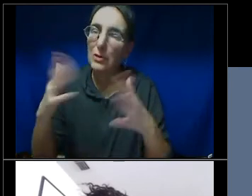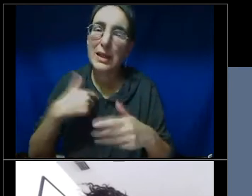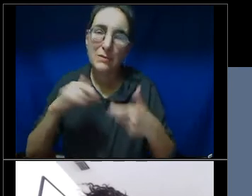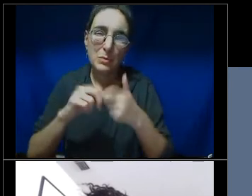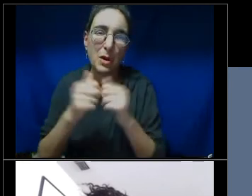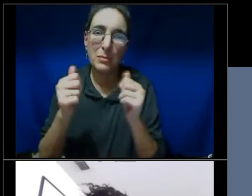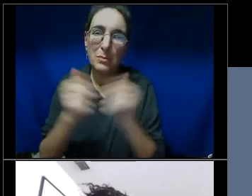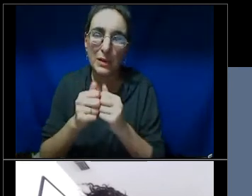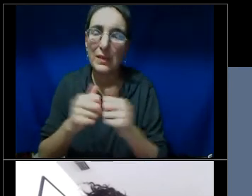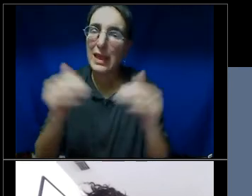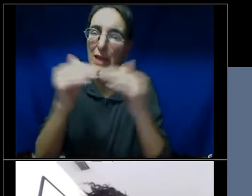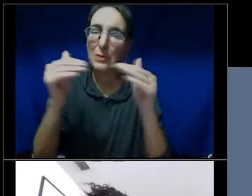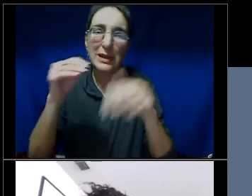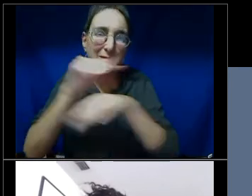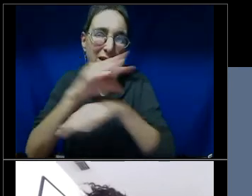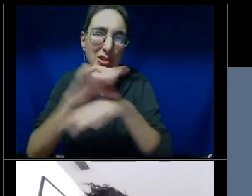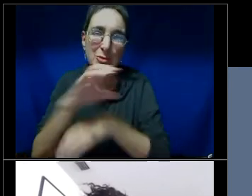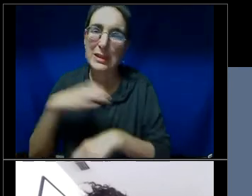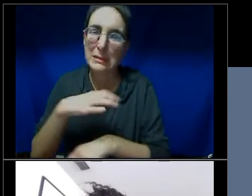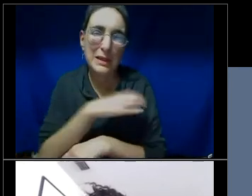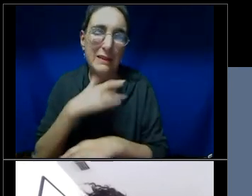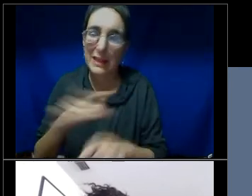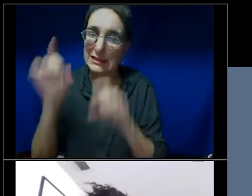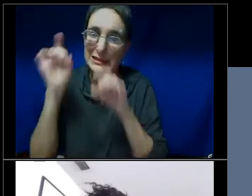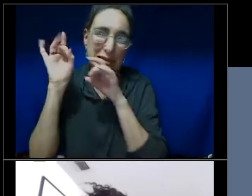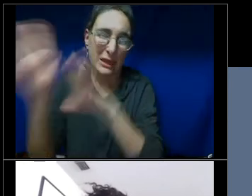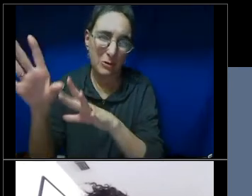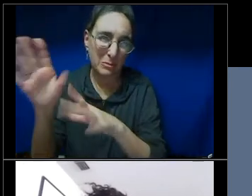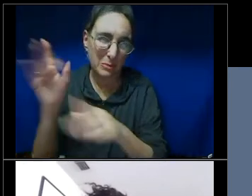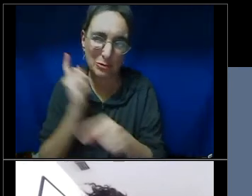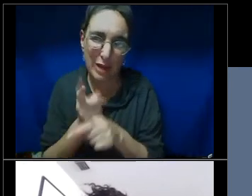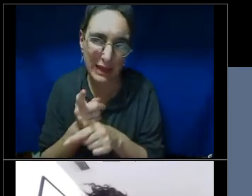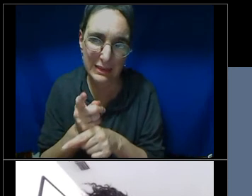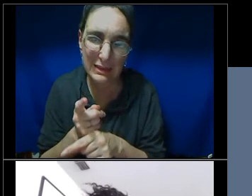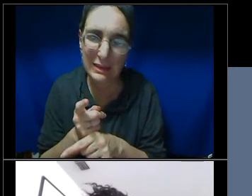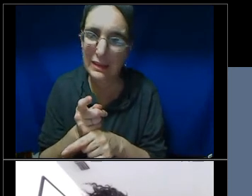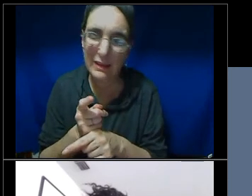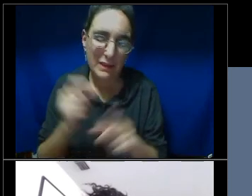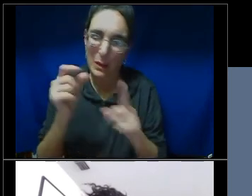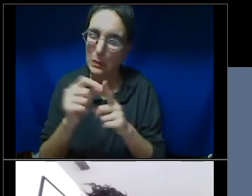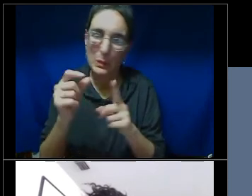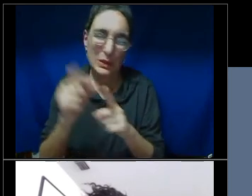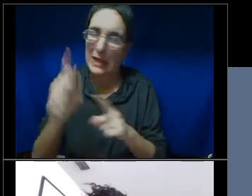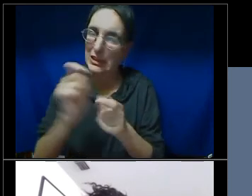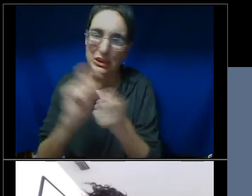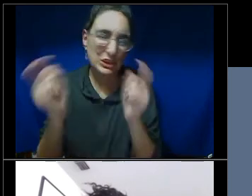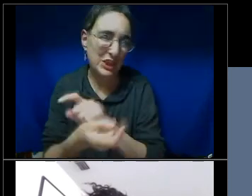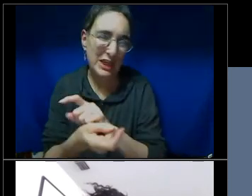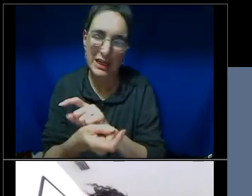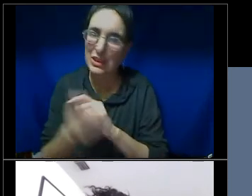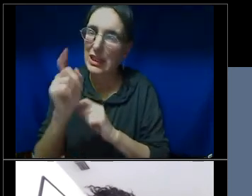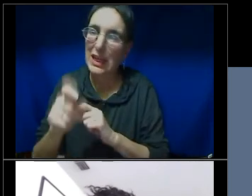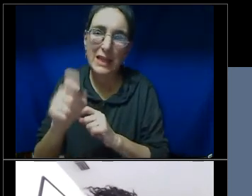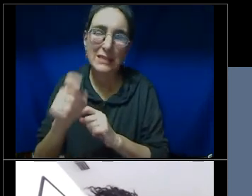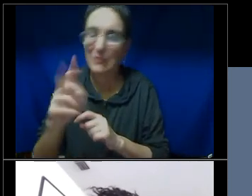equity advisory committee, oh that's terrible, right? That word right there is gonna need to change. It's gonna have to be something